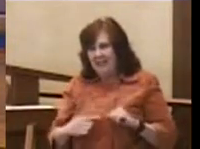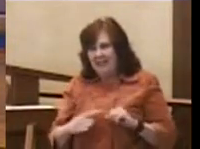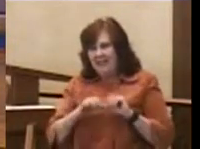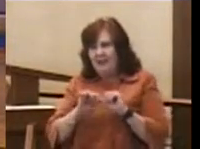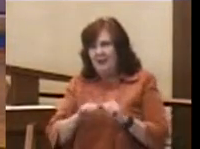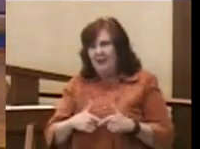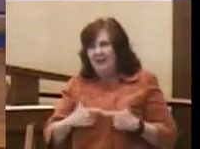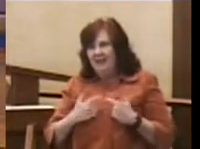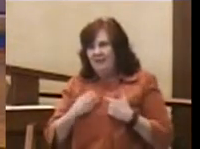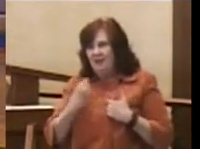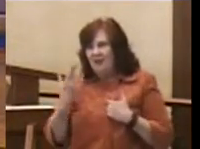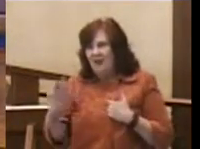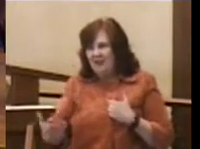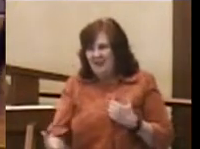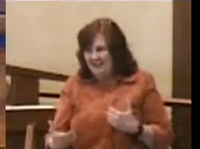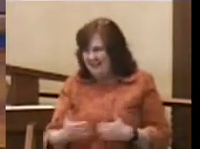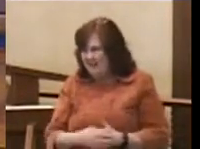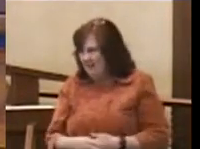to live generously.